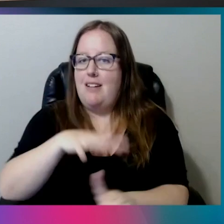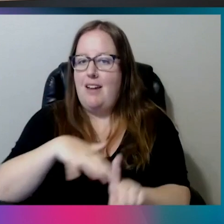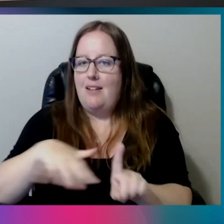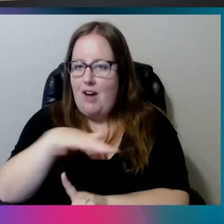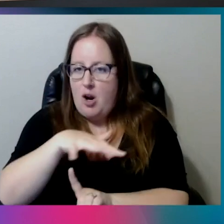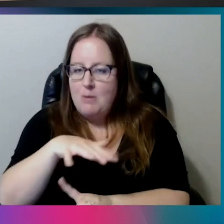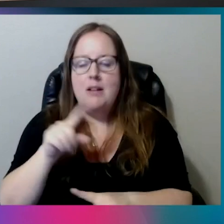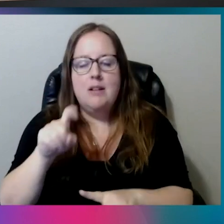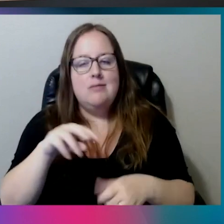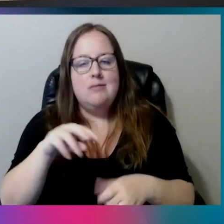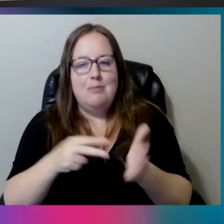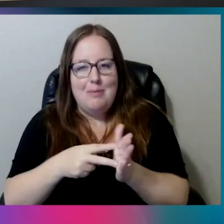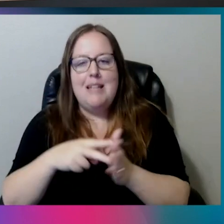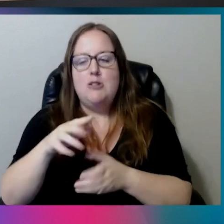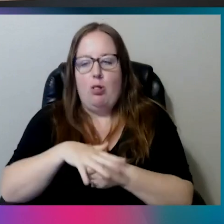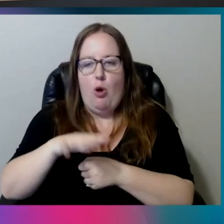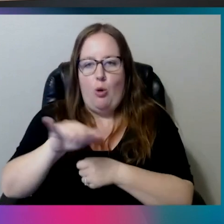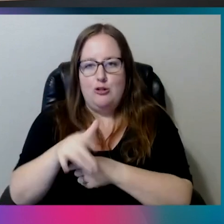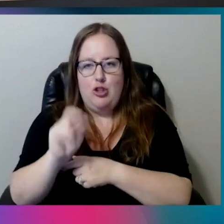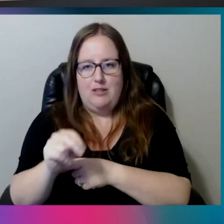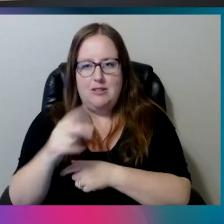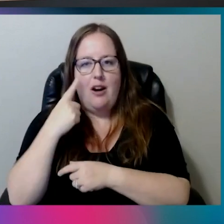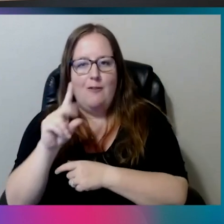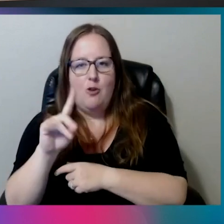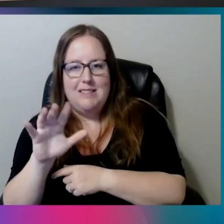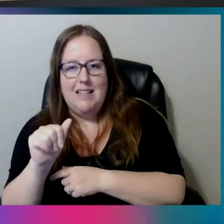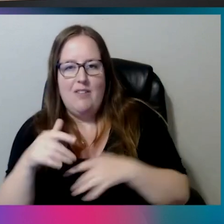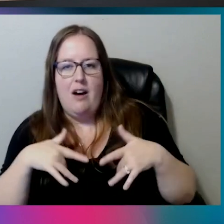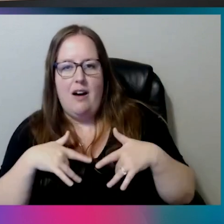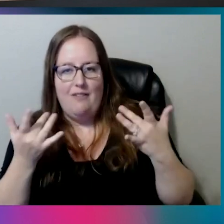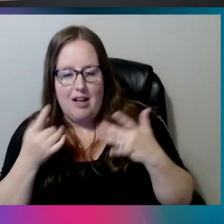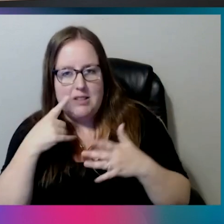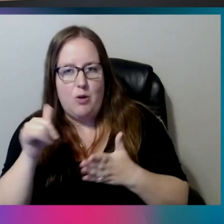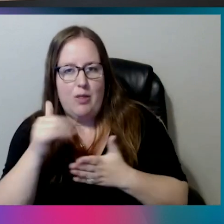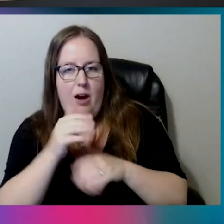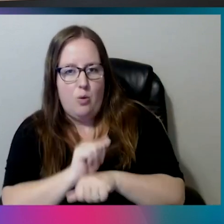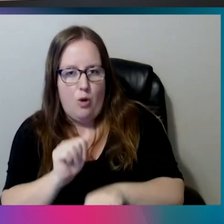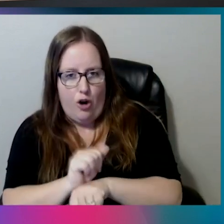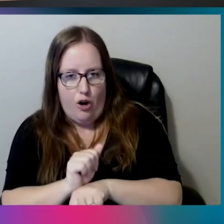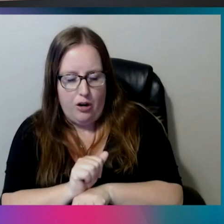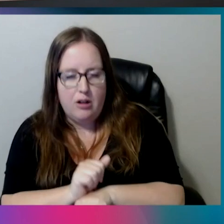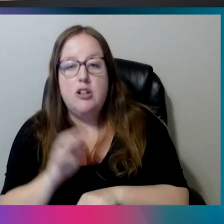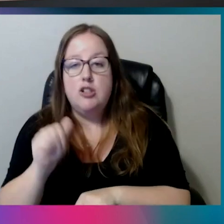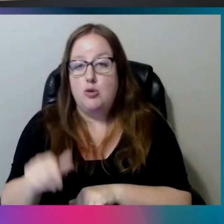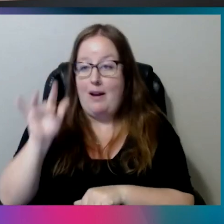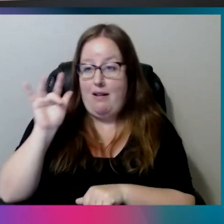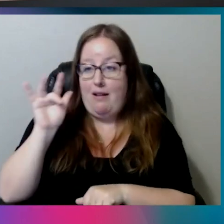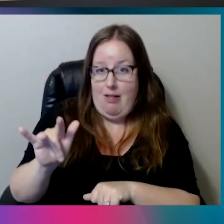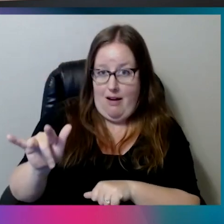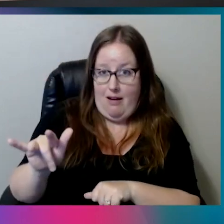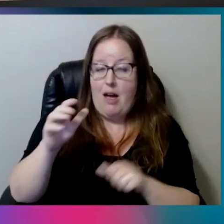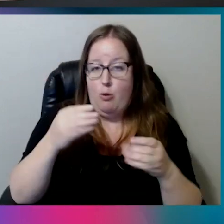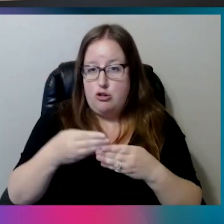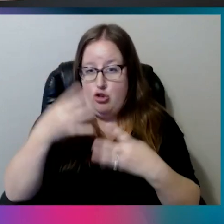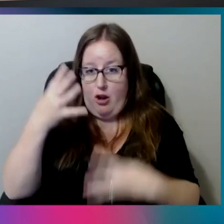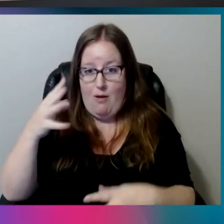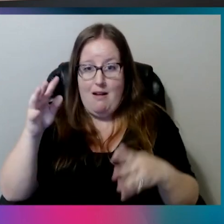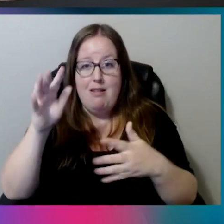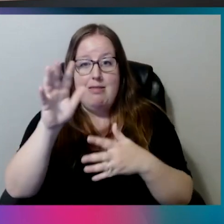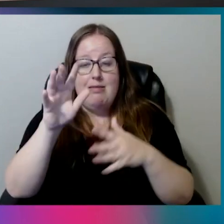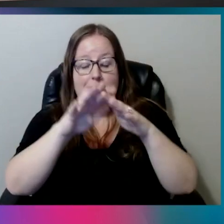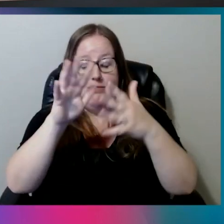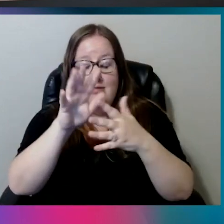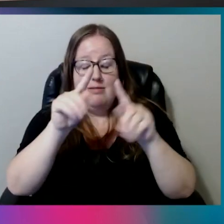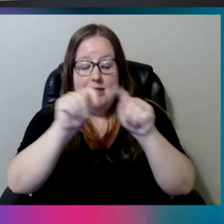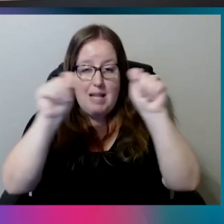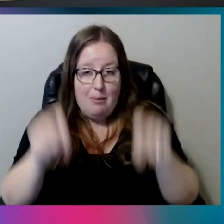JSON files to do debugging at other pieces of work. So I can handily click this, and it will generate me the template that I need to actually debug